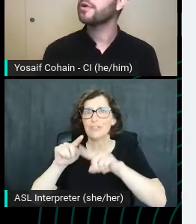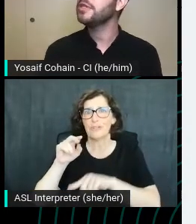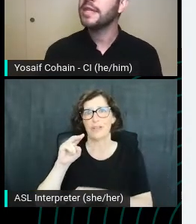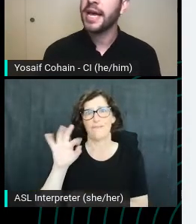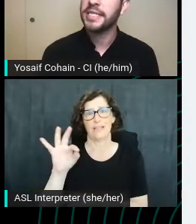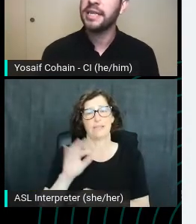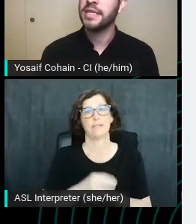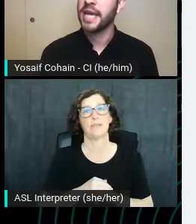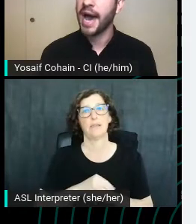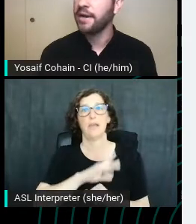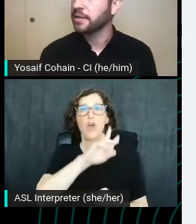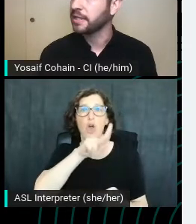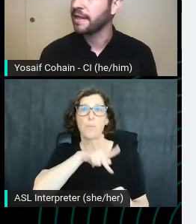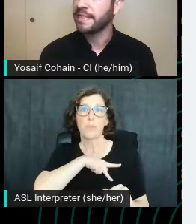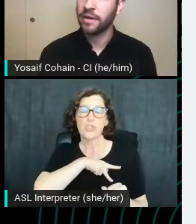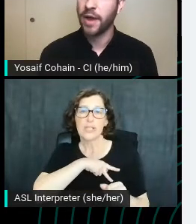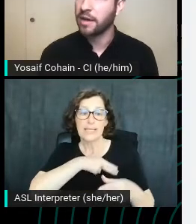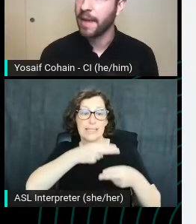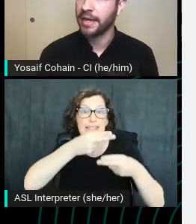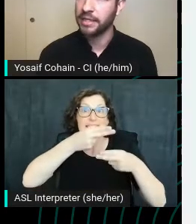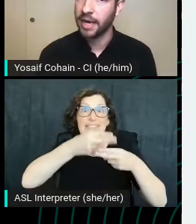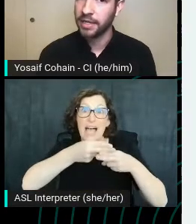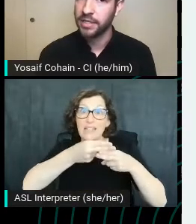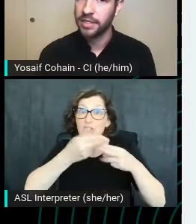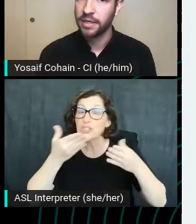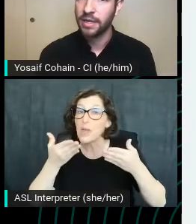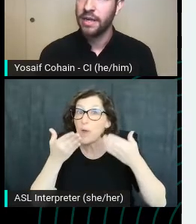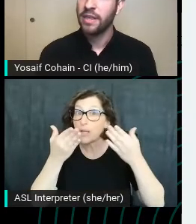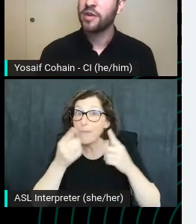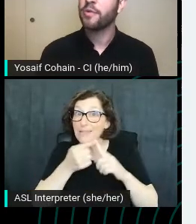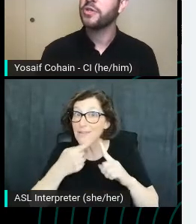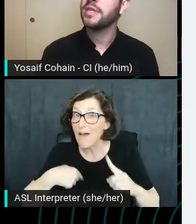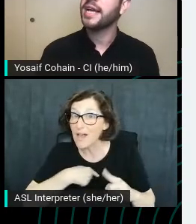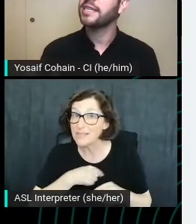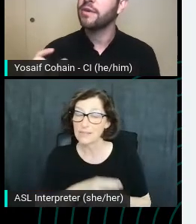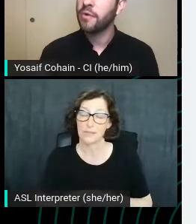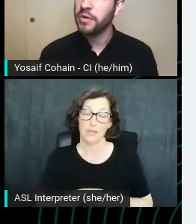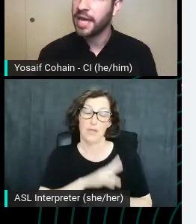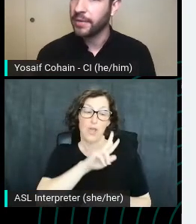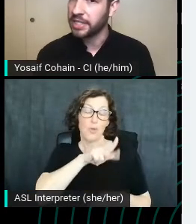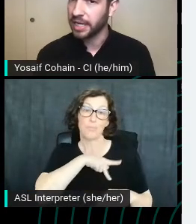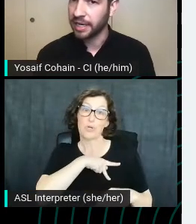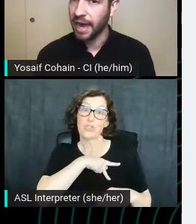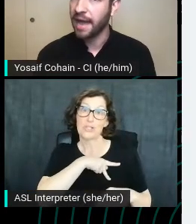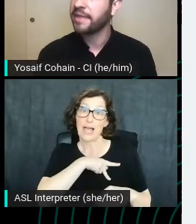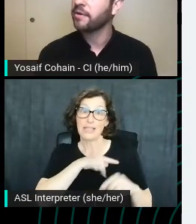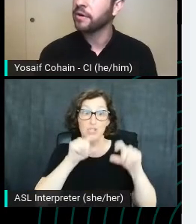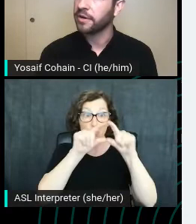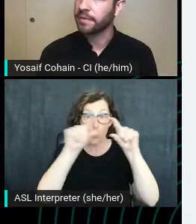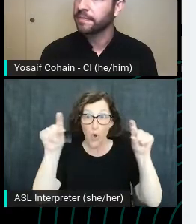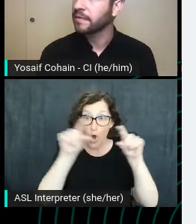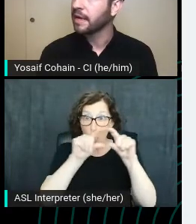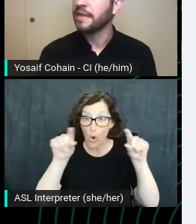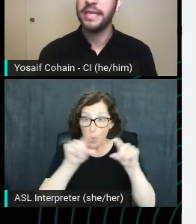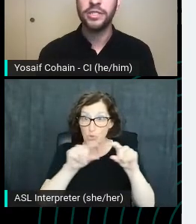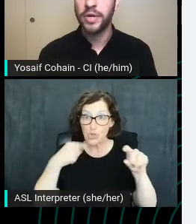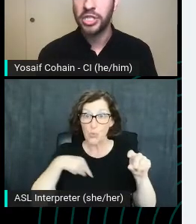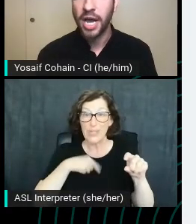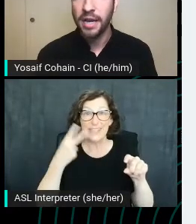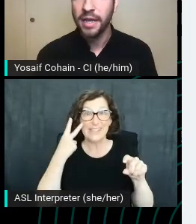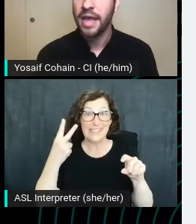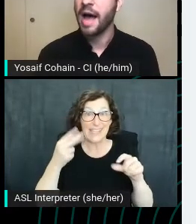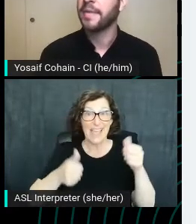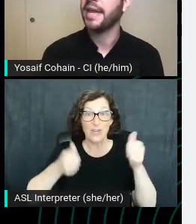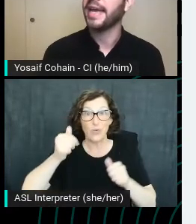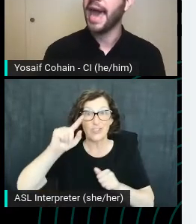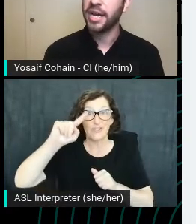They're personalizing the titles that they're recommending to us. They're personalizing the rows that we see and their order. In this